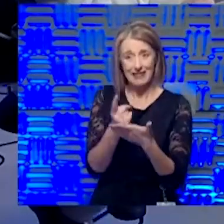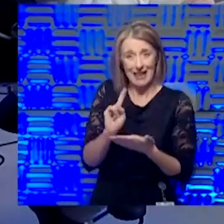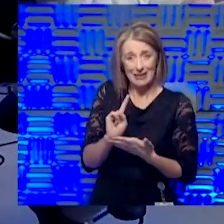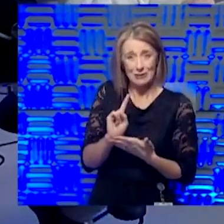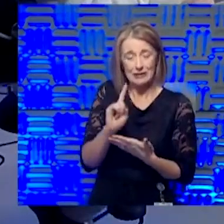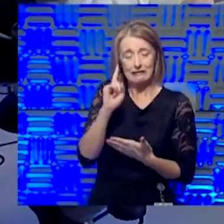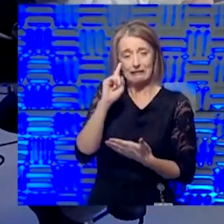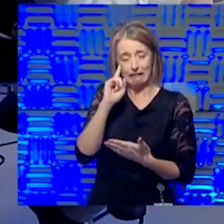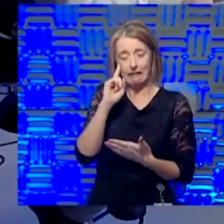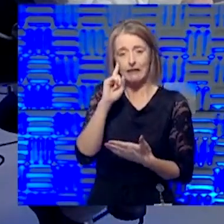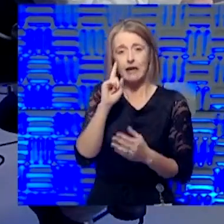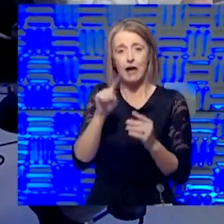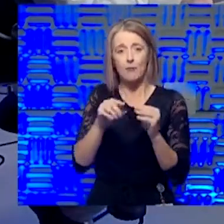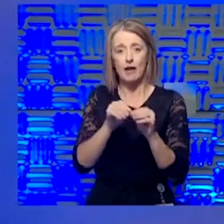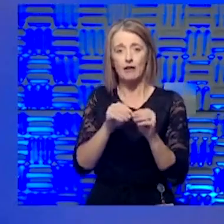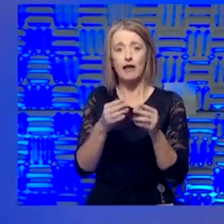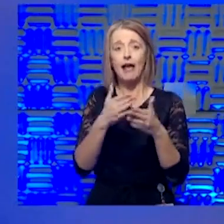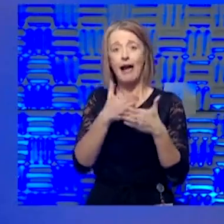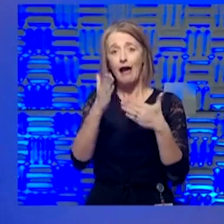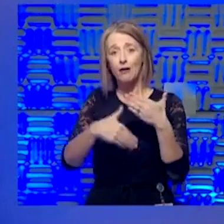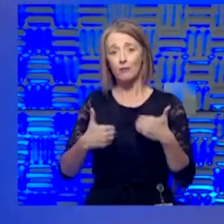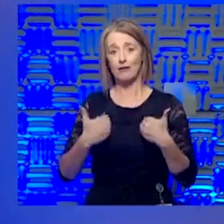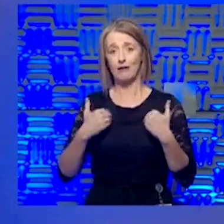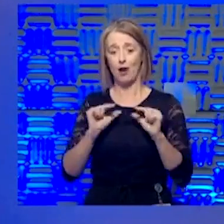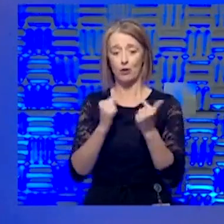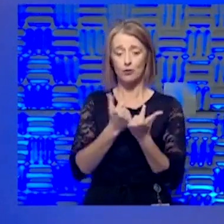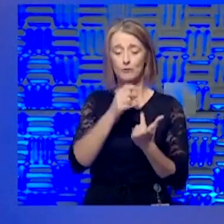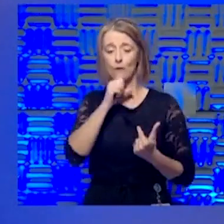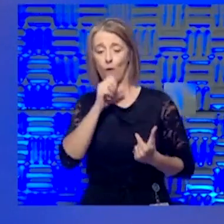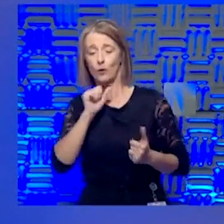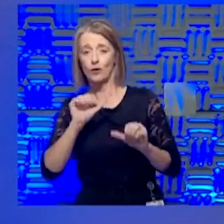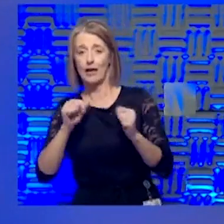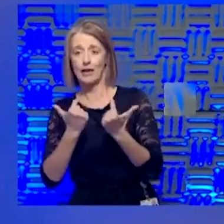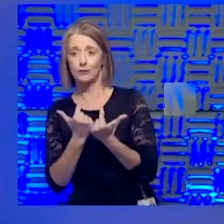in the week, about outcomes in young age groups and older age